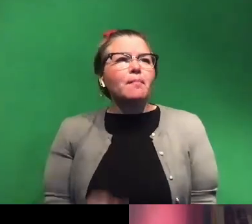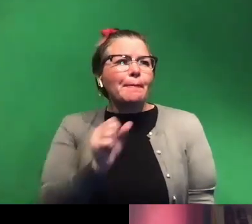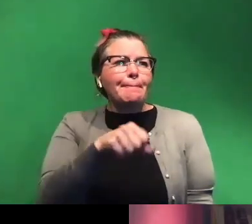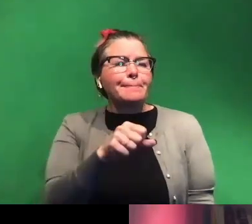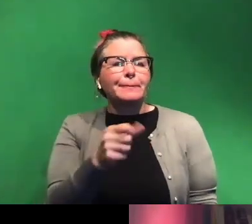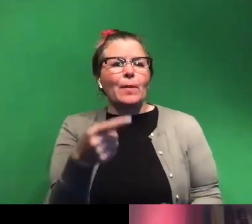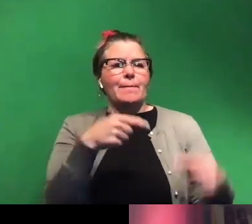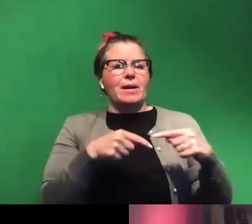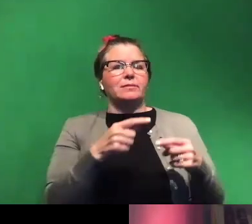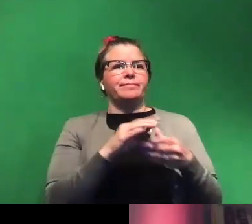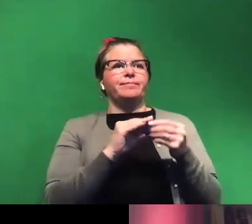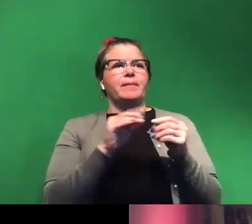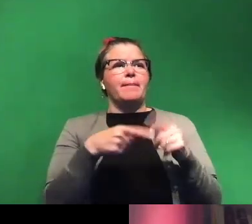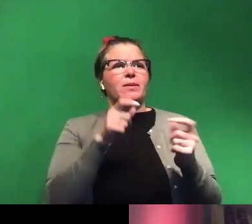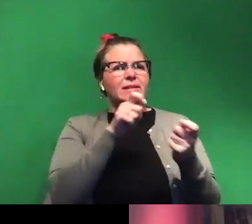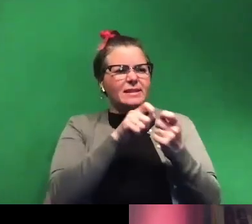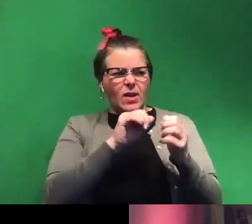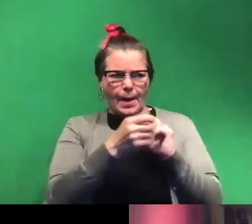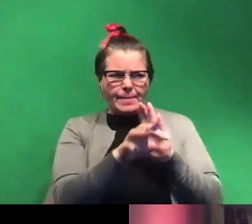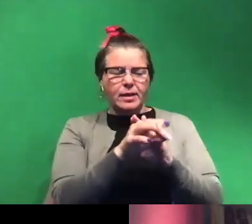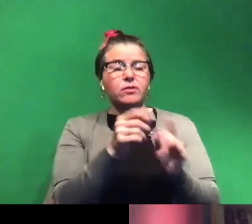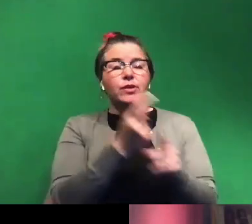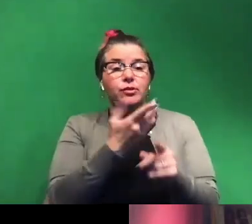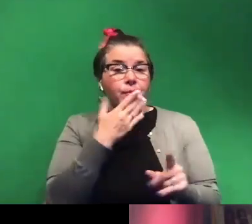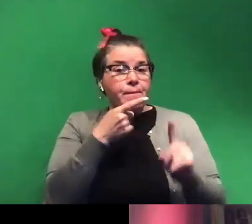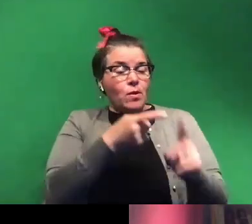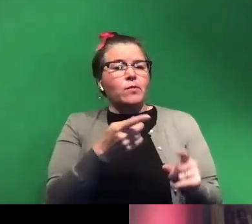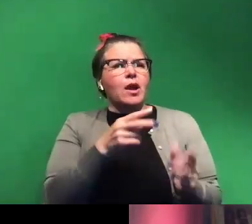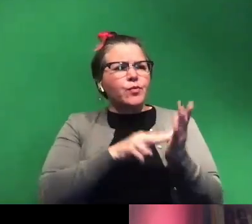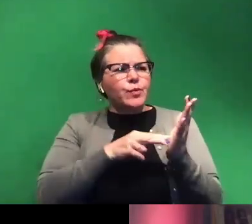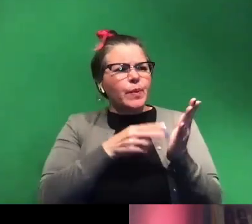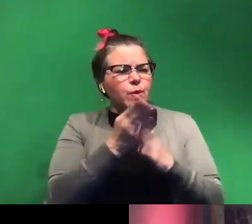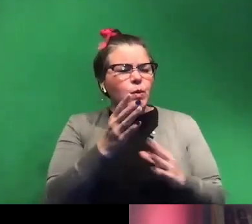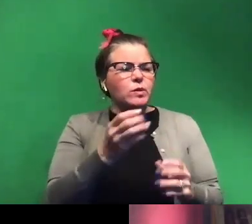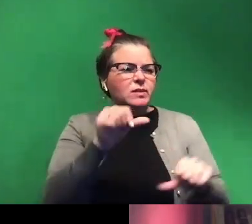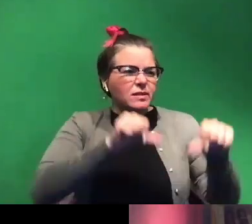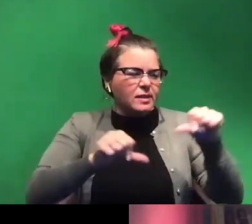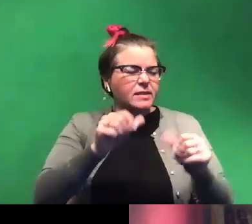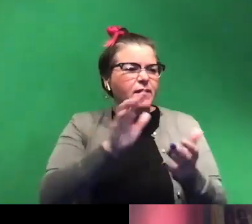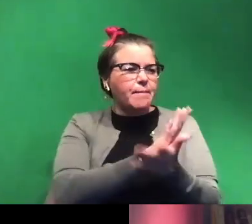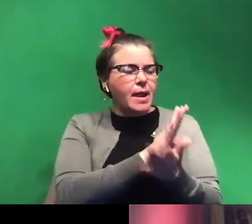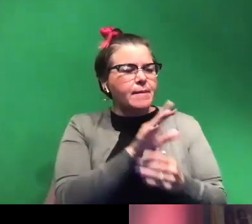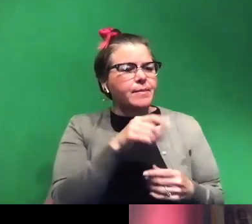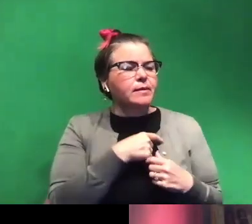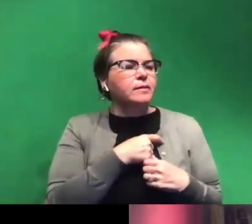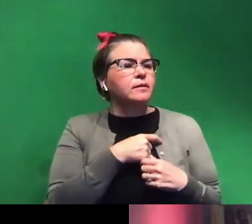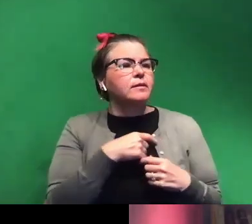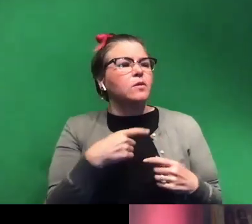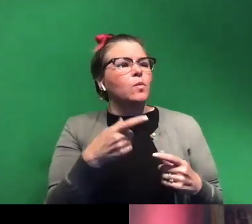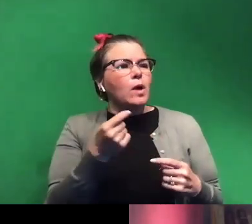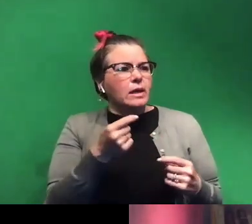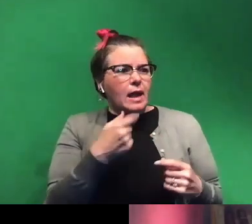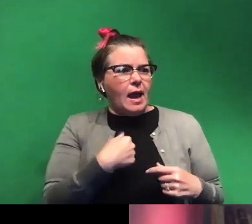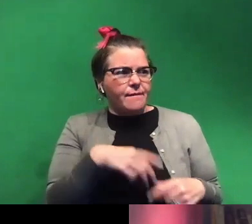back to what you said about detail and what we pick, like that's a good point, because sometimes when I read through a paper, the point that I want to make or what I think is interesting